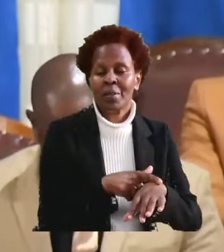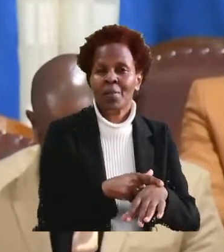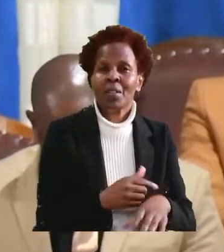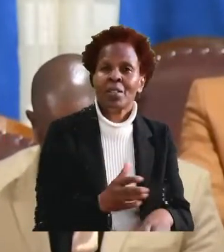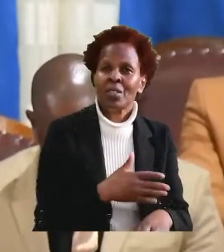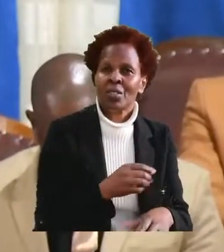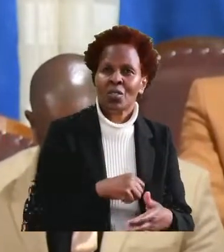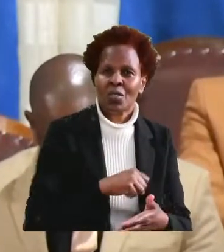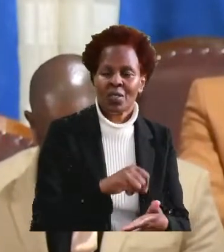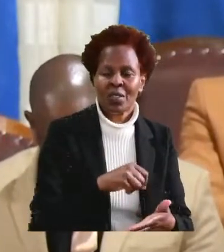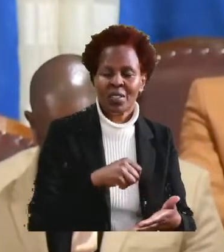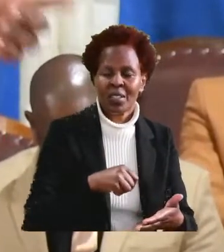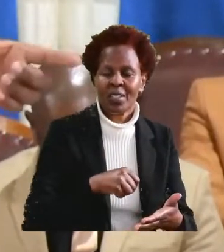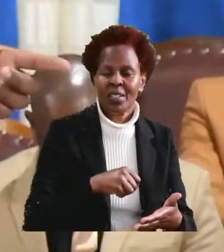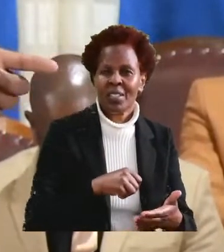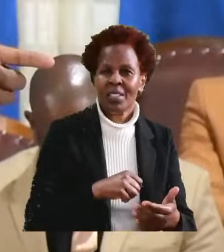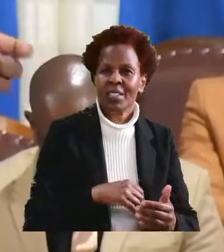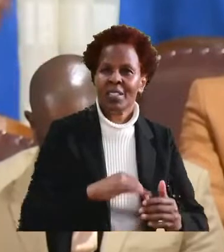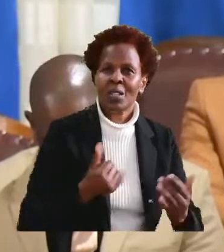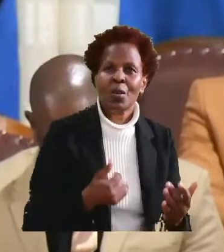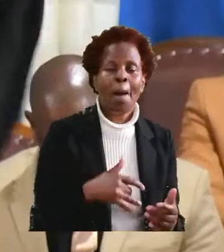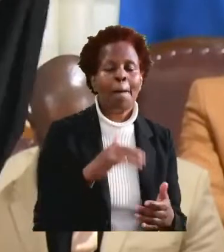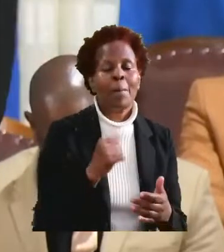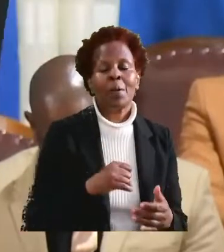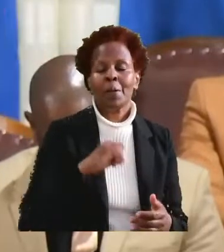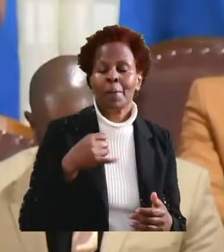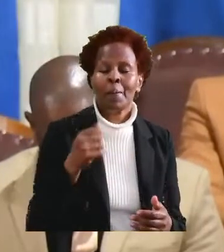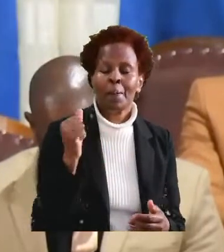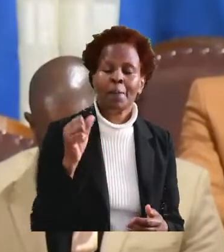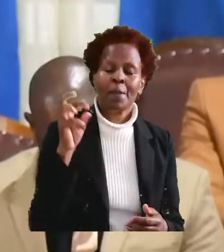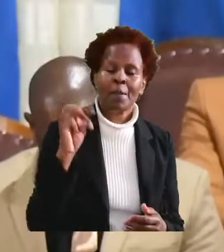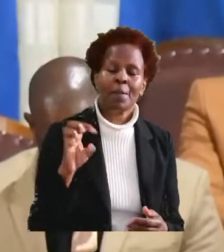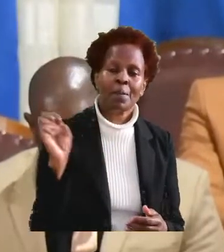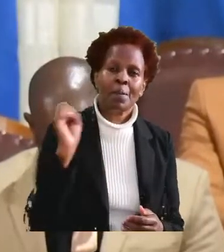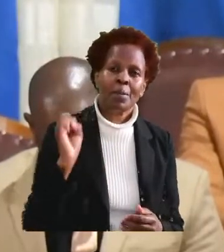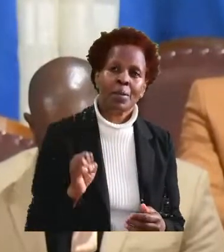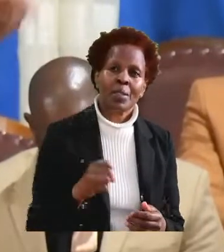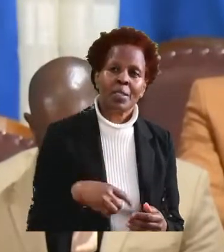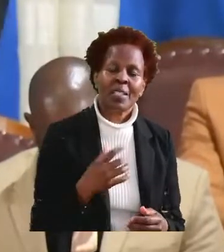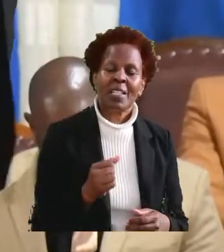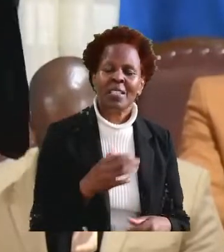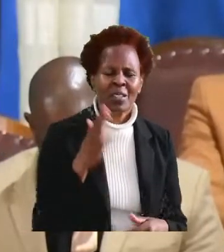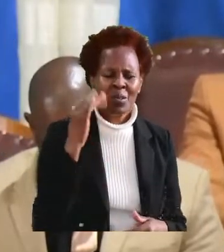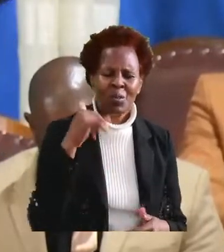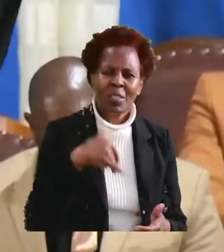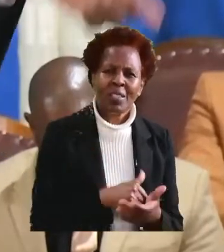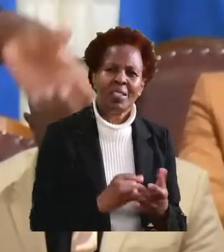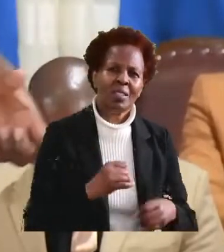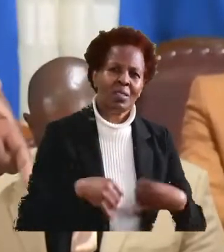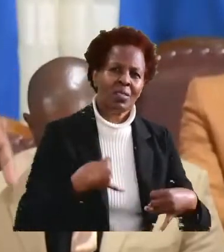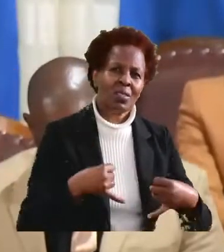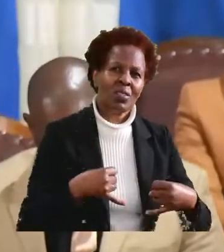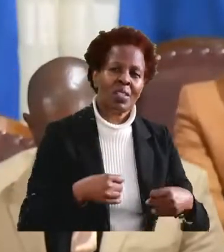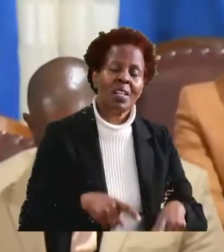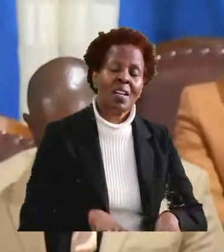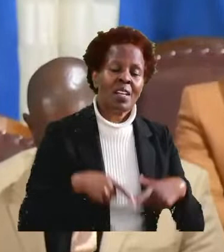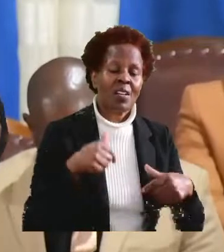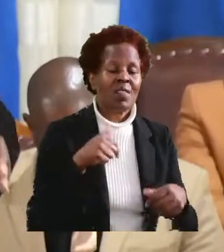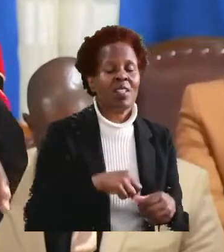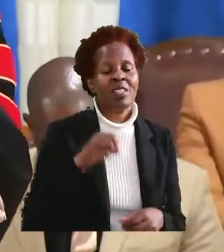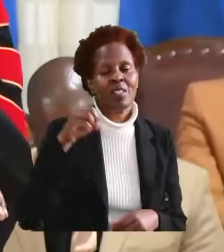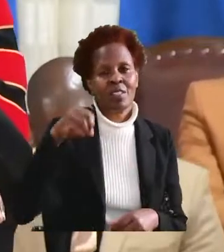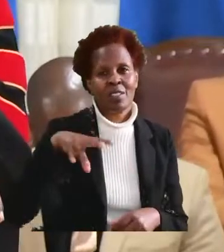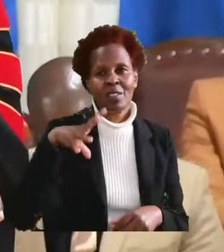seems inspired by James. Consider it pure joy. Live in the sunshine, my brothers